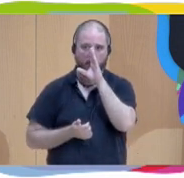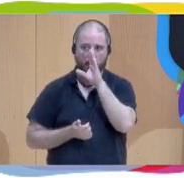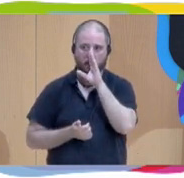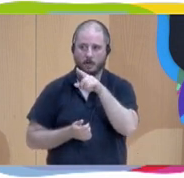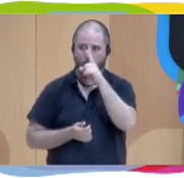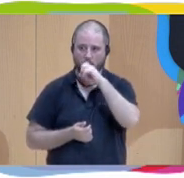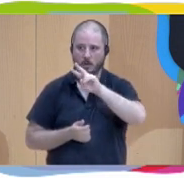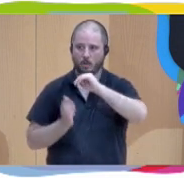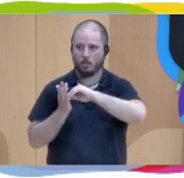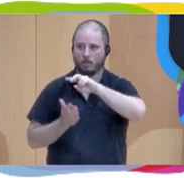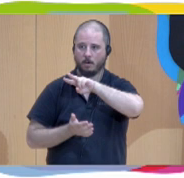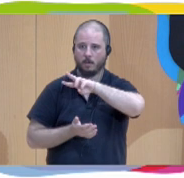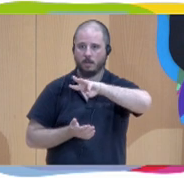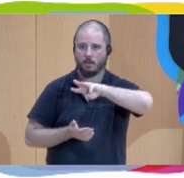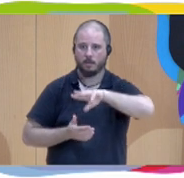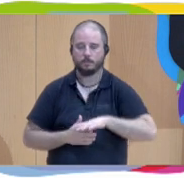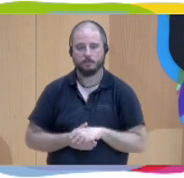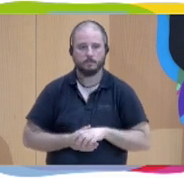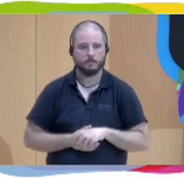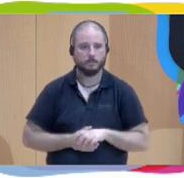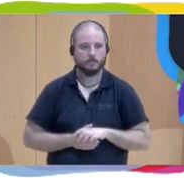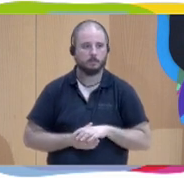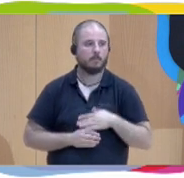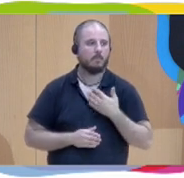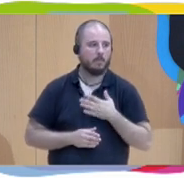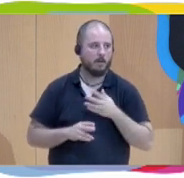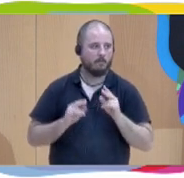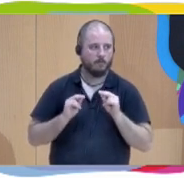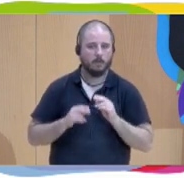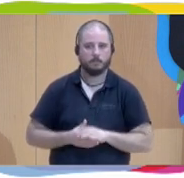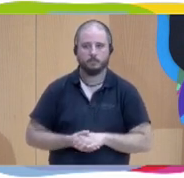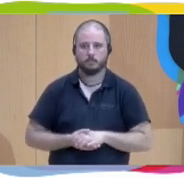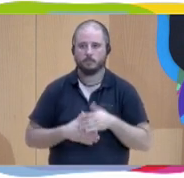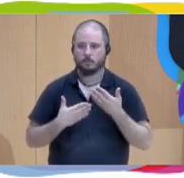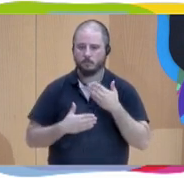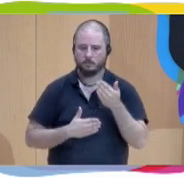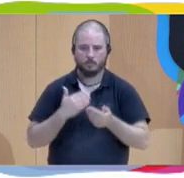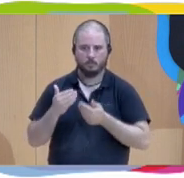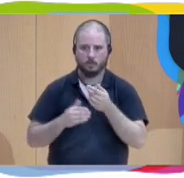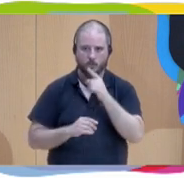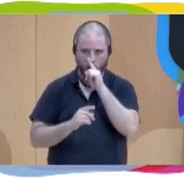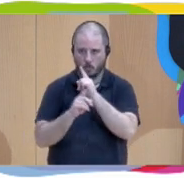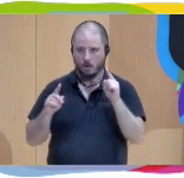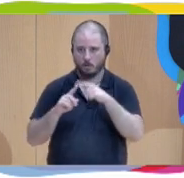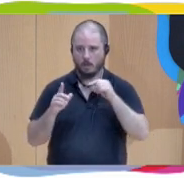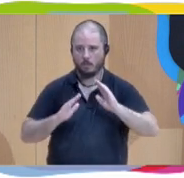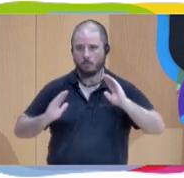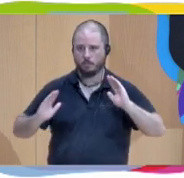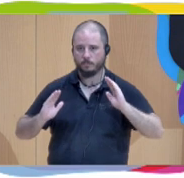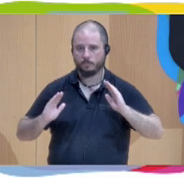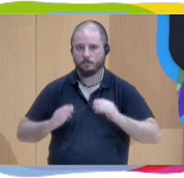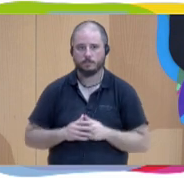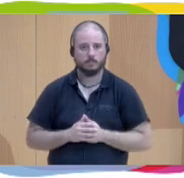it's ending. So it's a one and a half year process and as Maria Karmonen said, totally